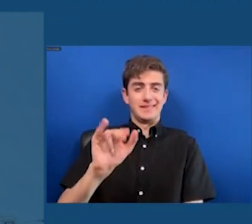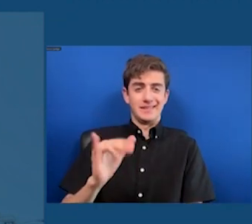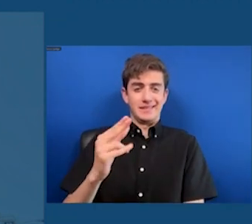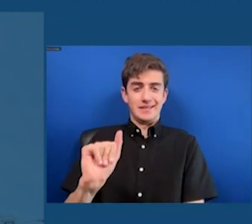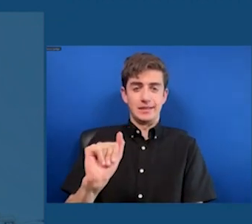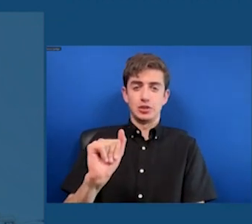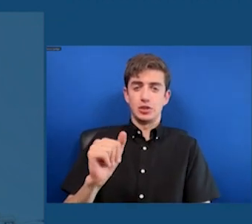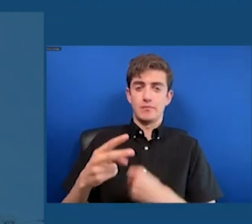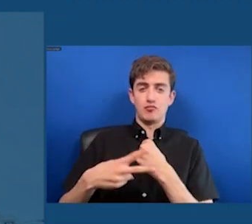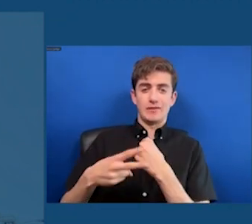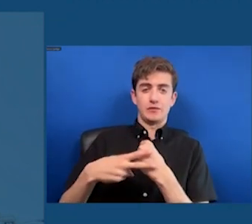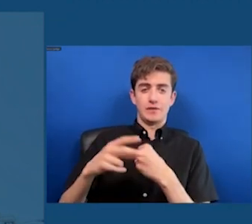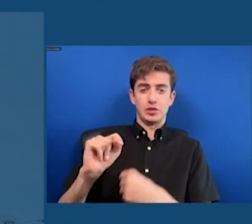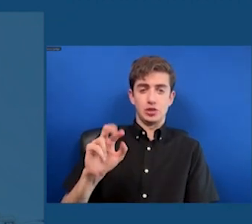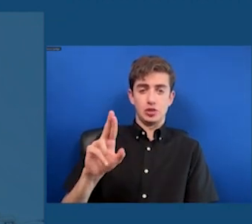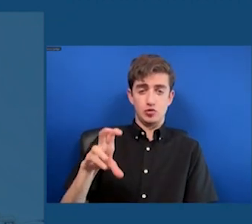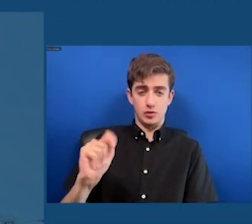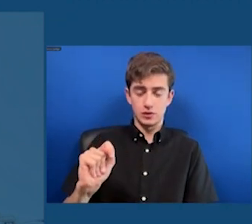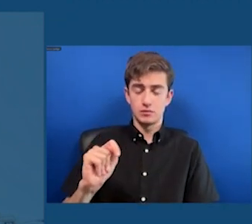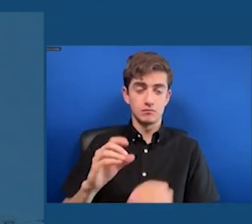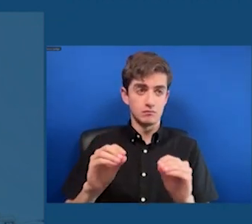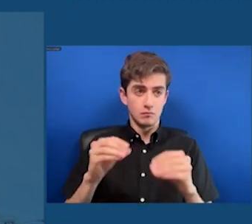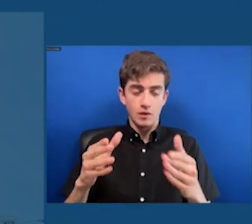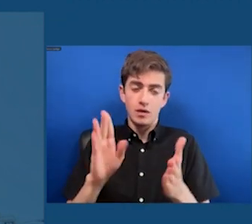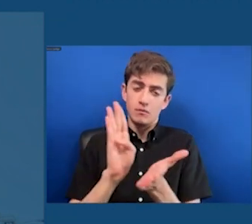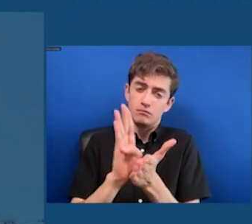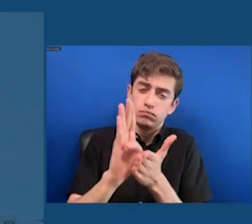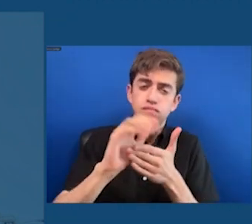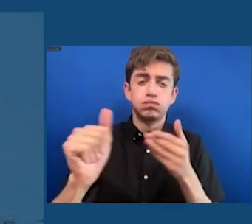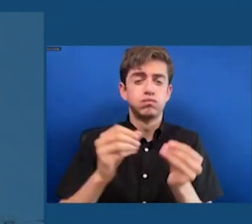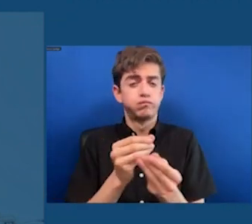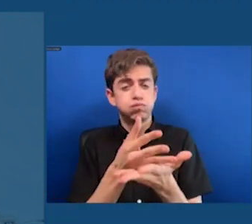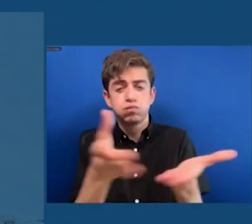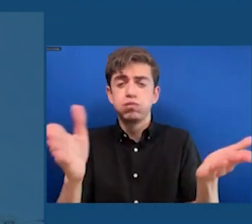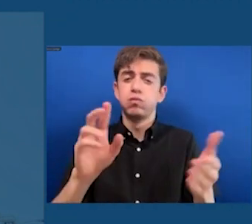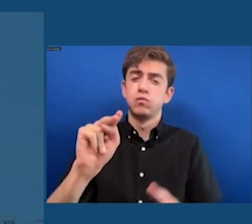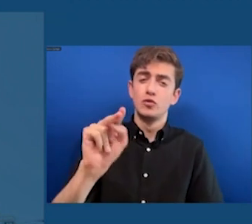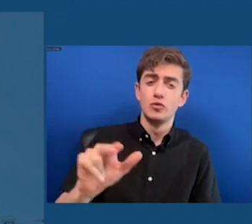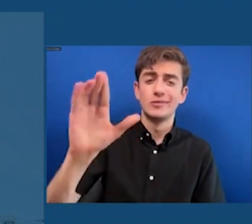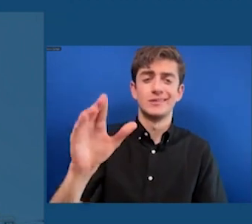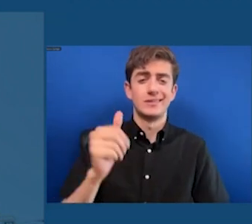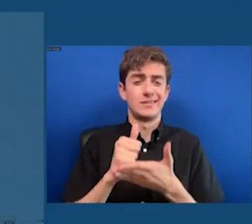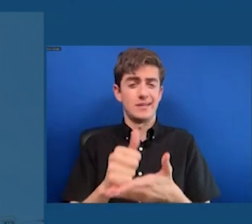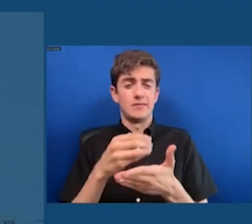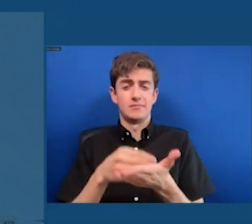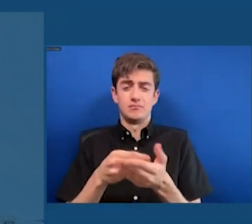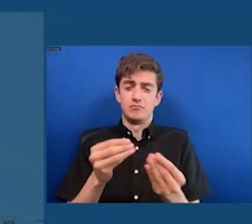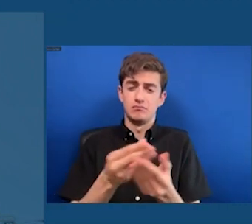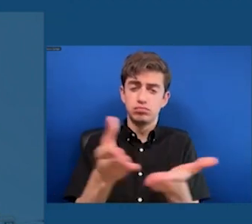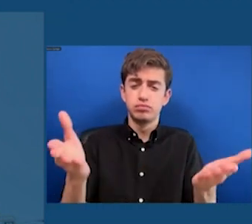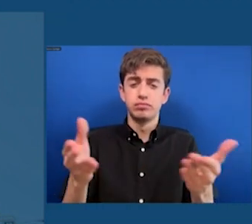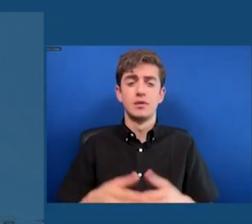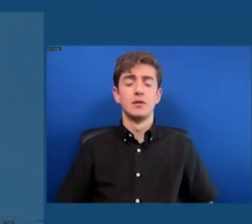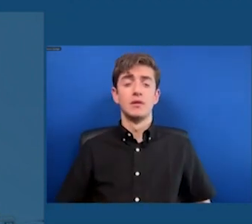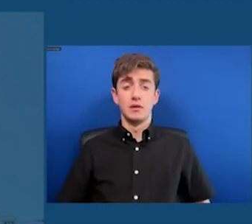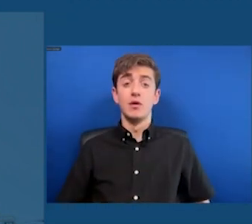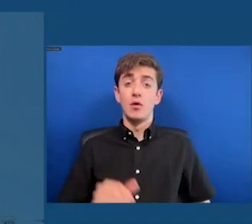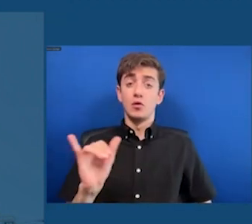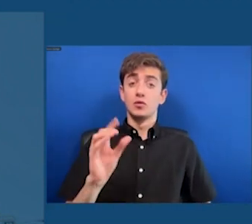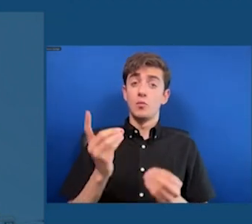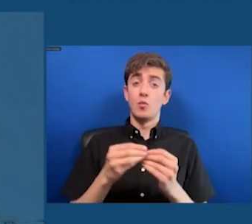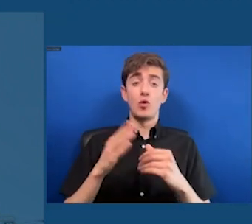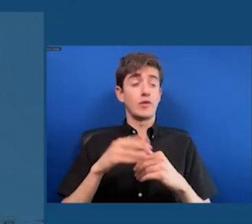renovations and improvements in public housing across New York City, to the more than $1 billion we secured last